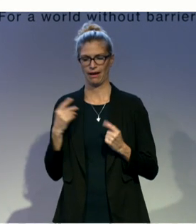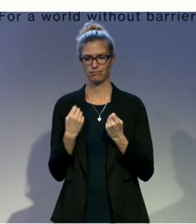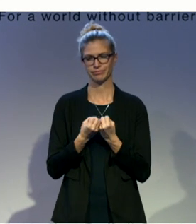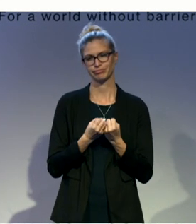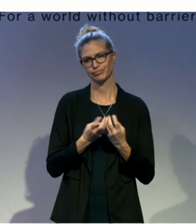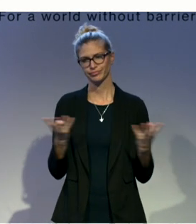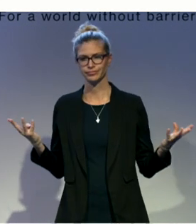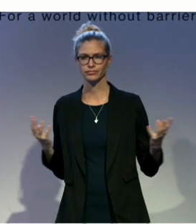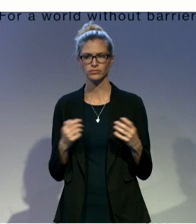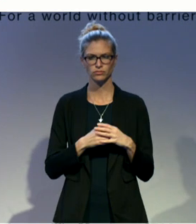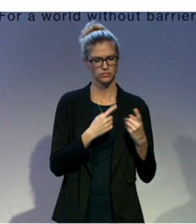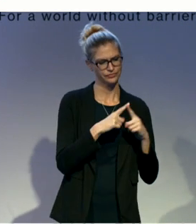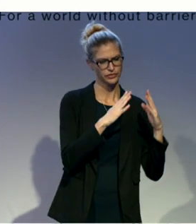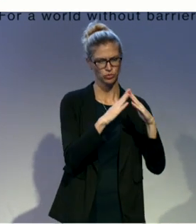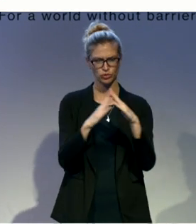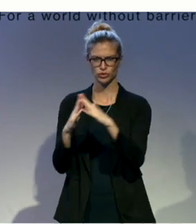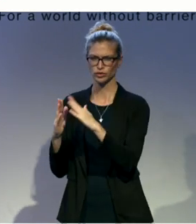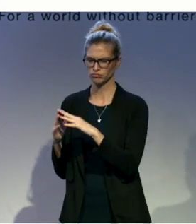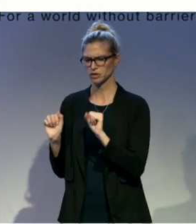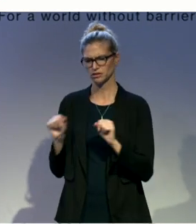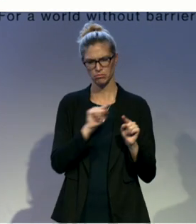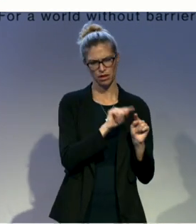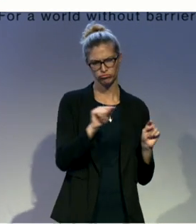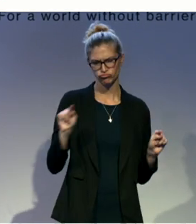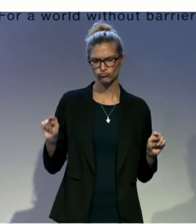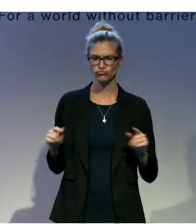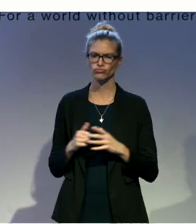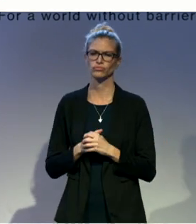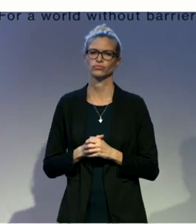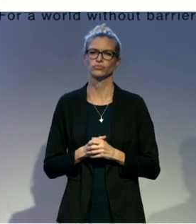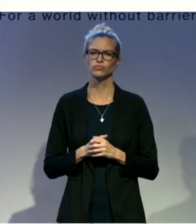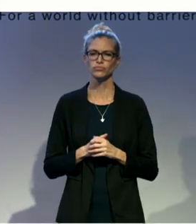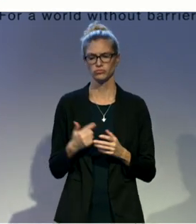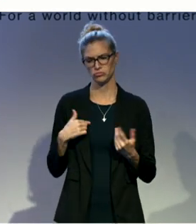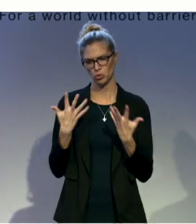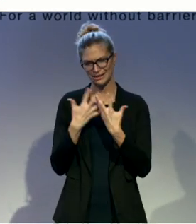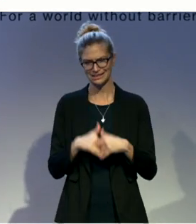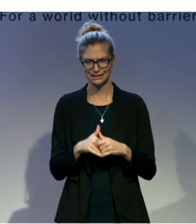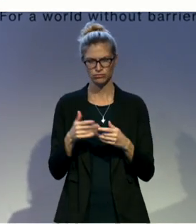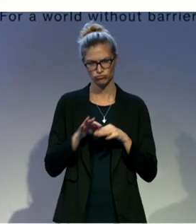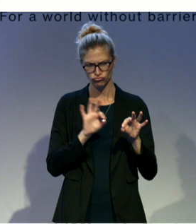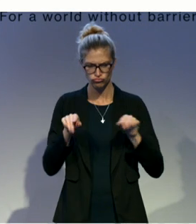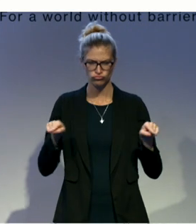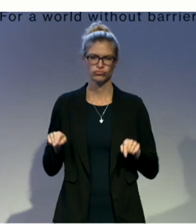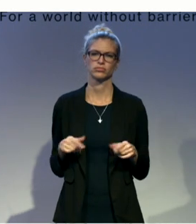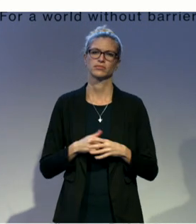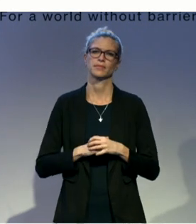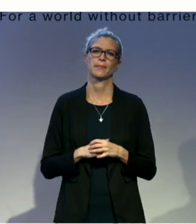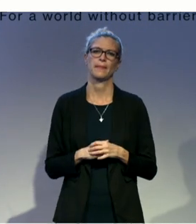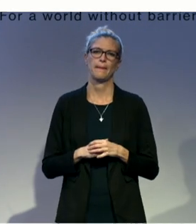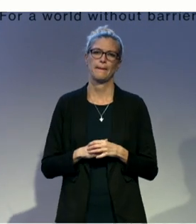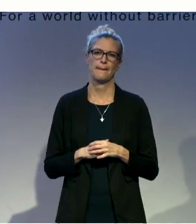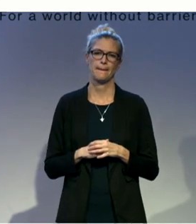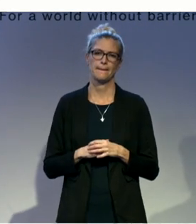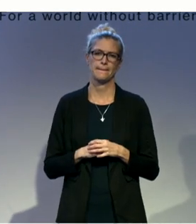resident homes in the institute, in the organization, but we are not talking about the integrated house.